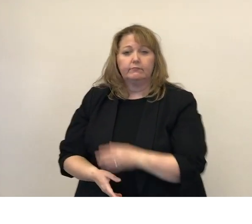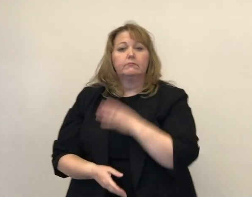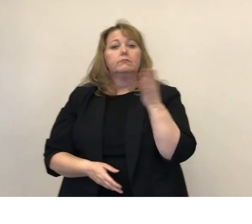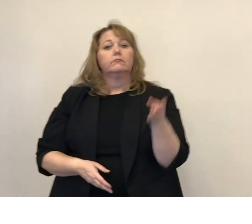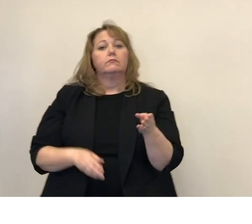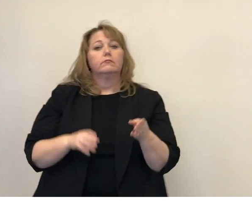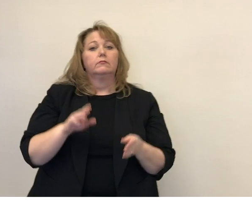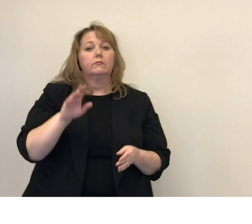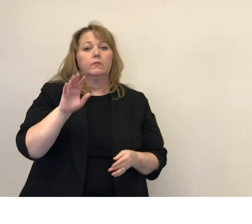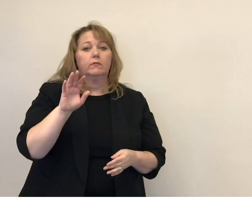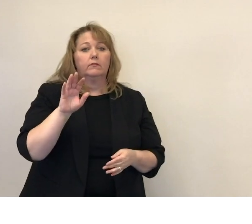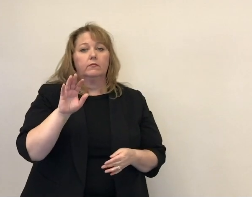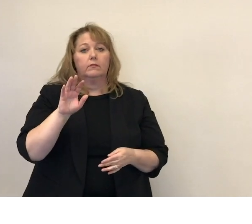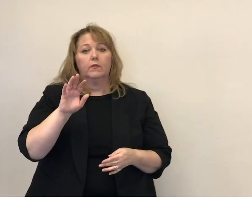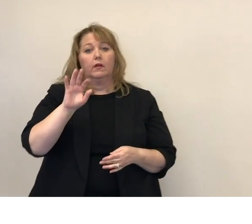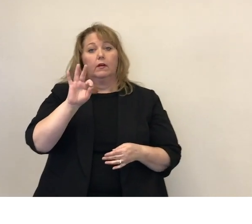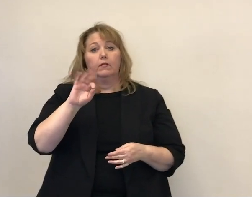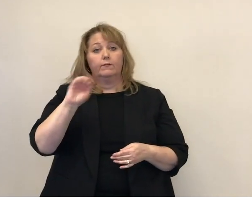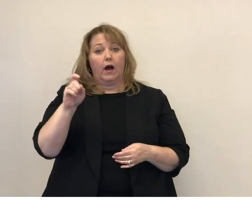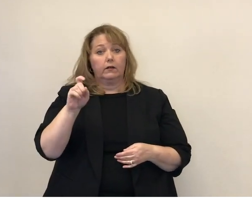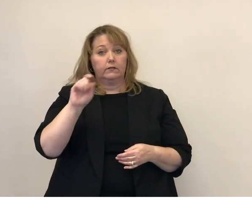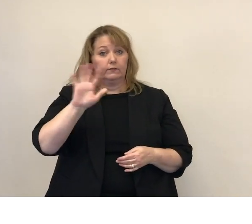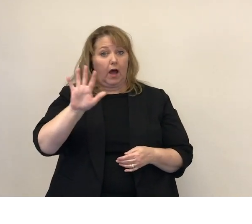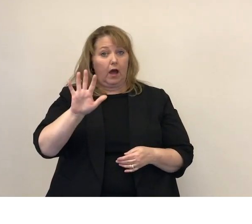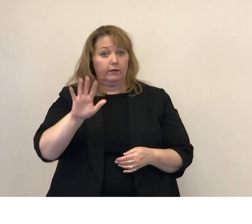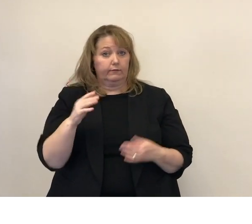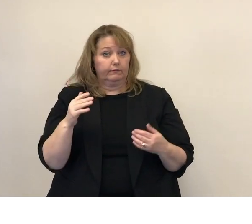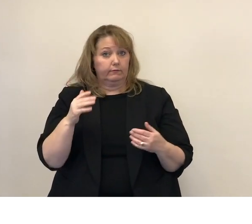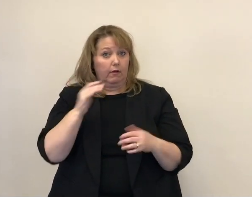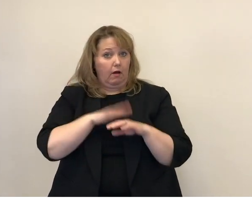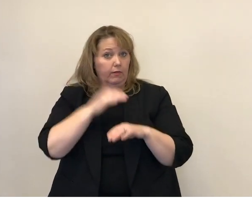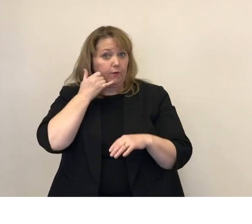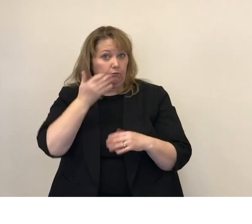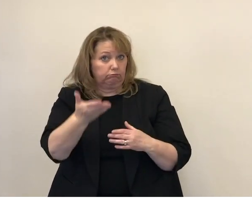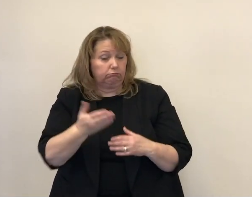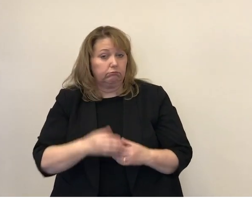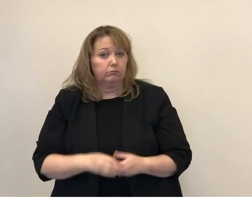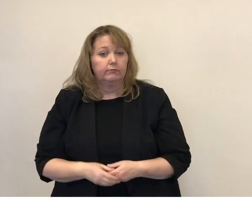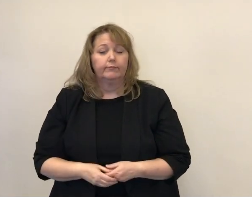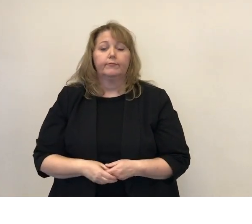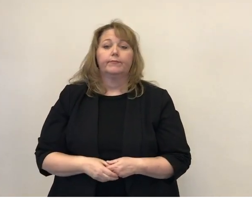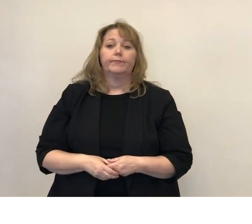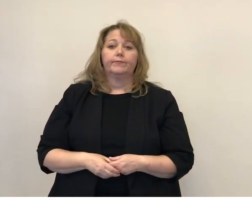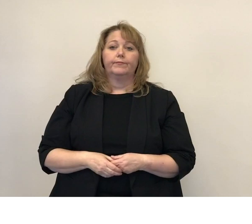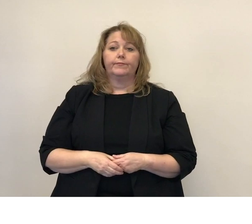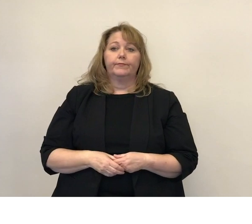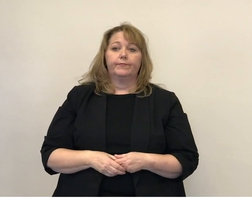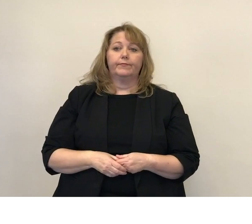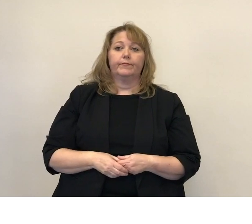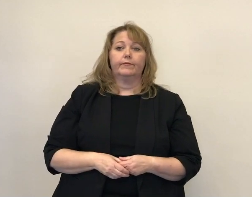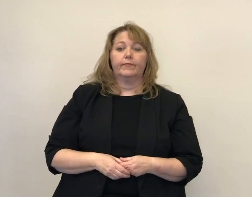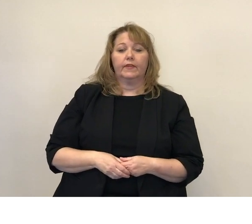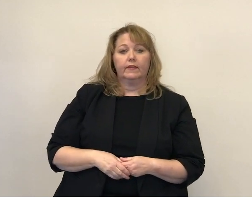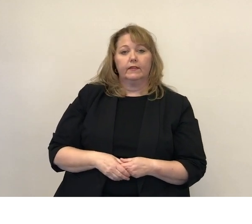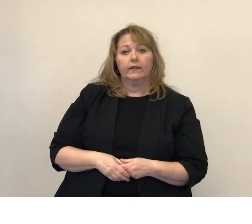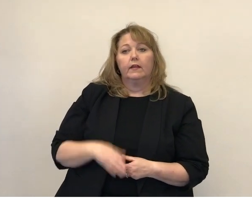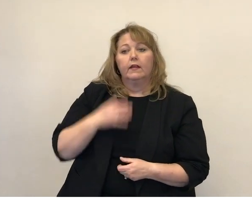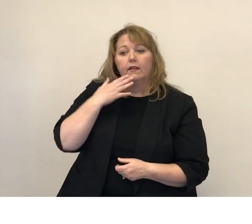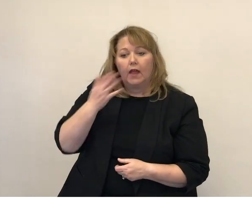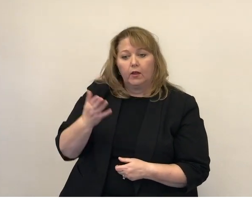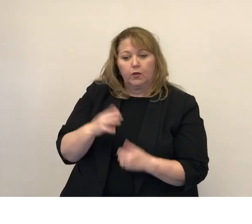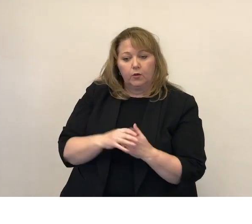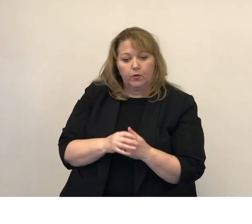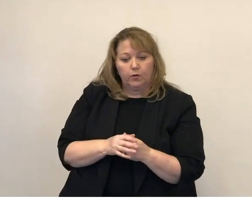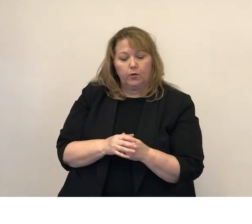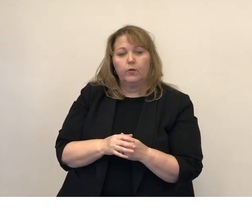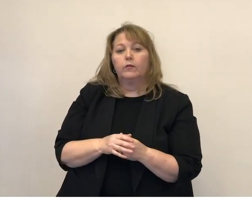Fox 5, if you could unmute your microphone and ask the governor your question. Thank you, Governor. Mayor Carolyn Goodman, as we mentioned, had sat